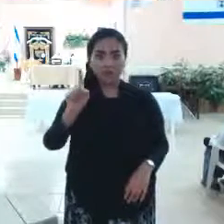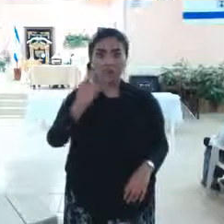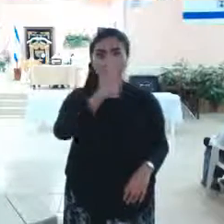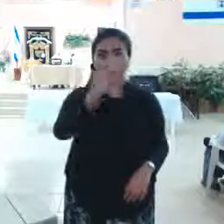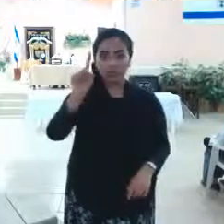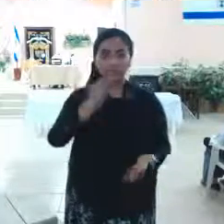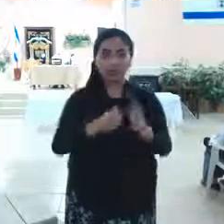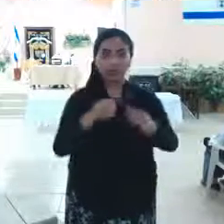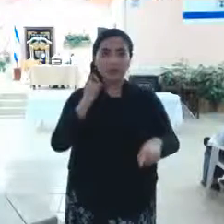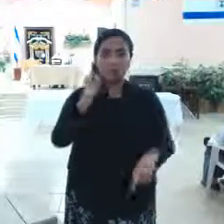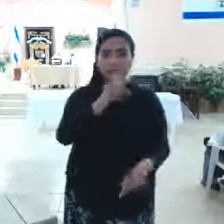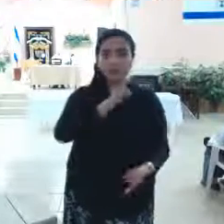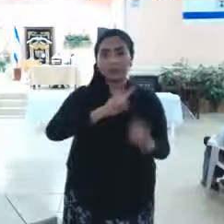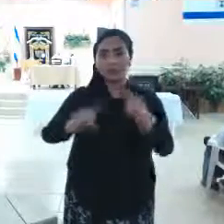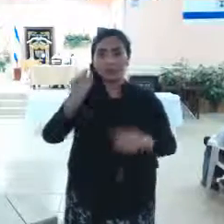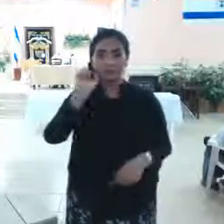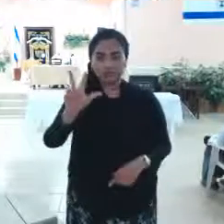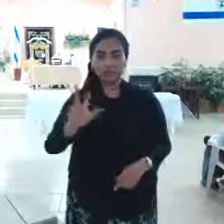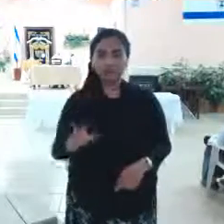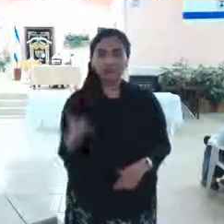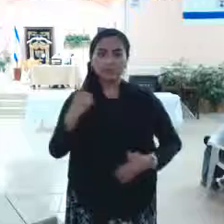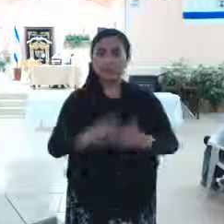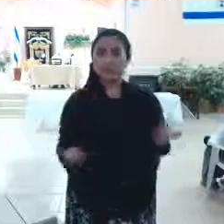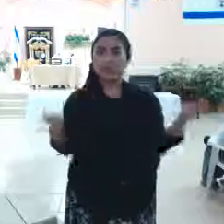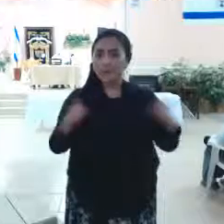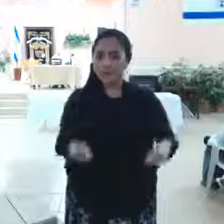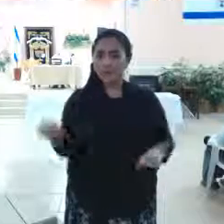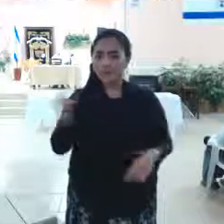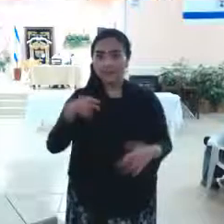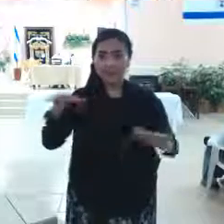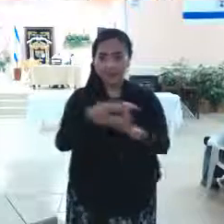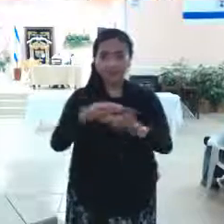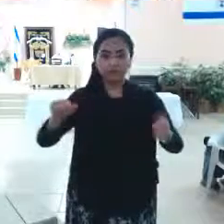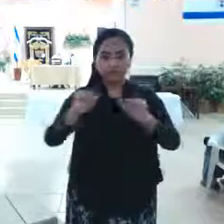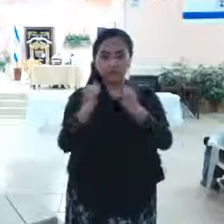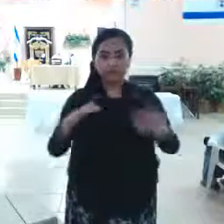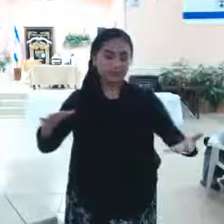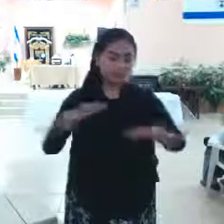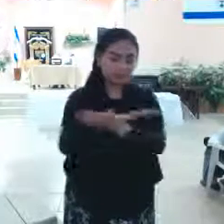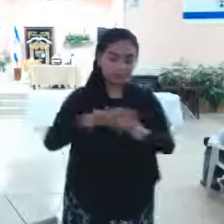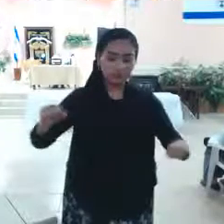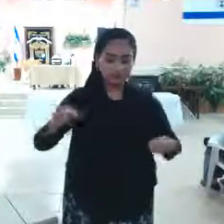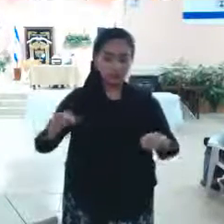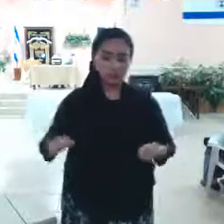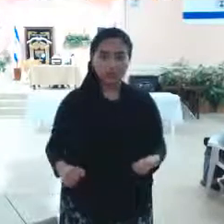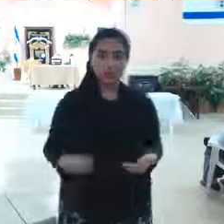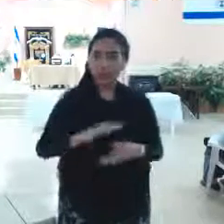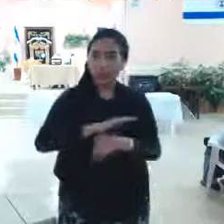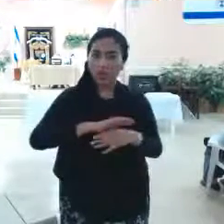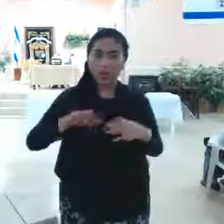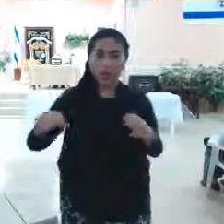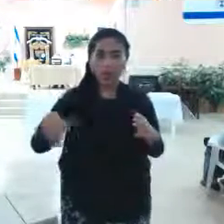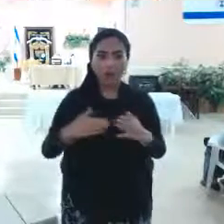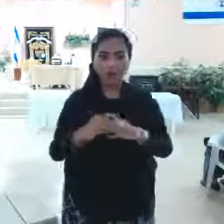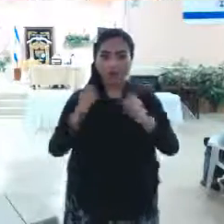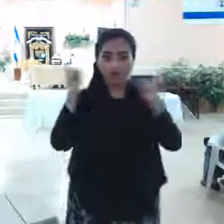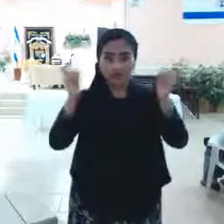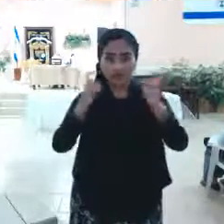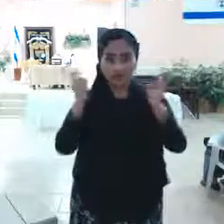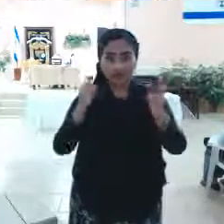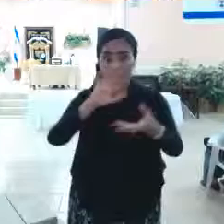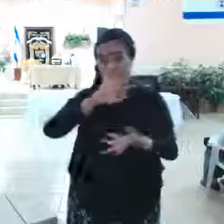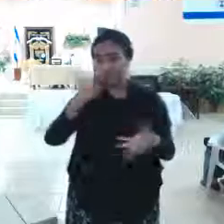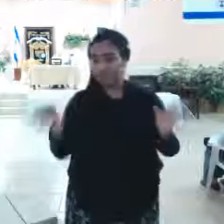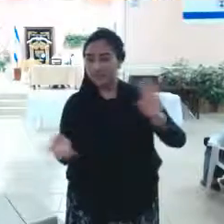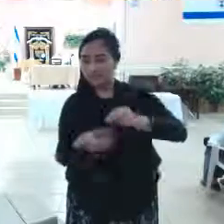31 of verse 1 to 3, what happens? They destroy all of the images. The